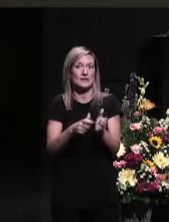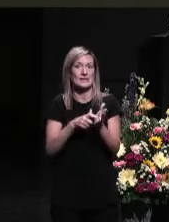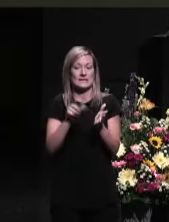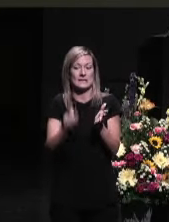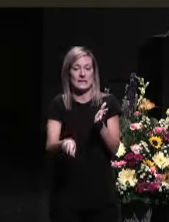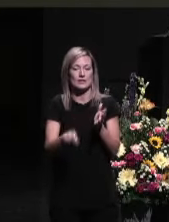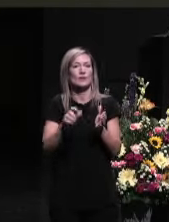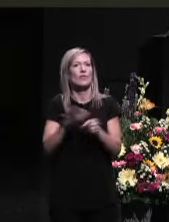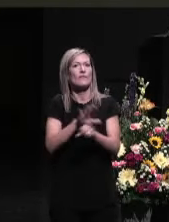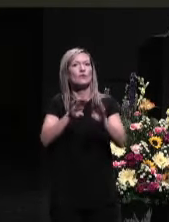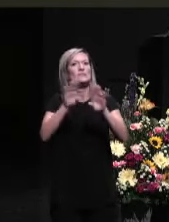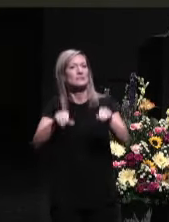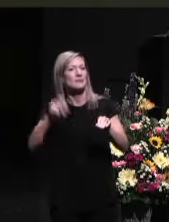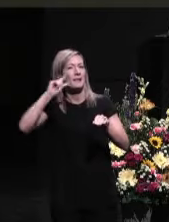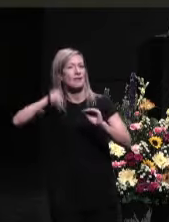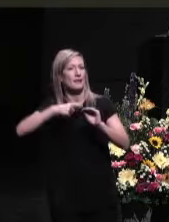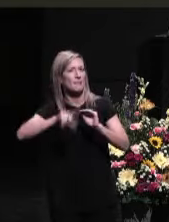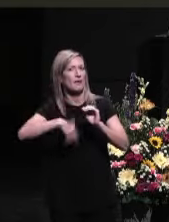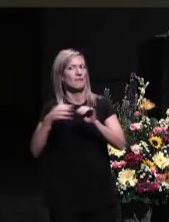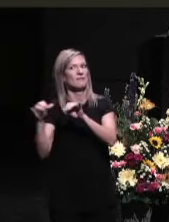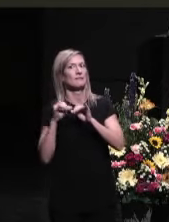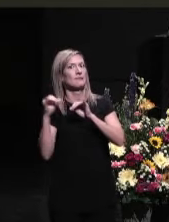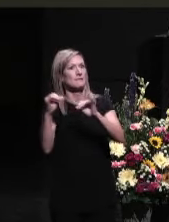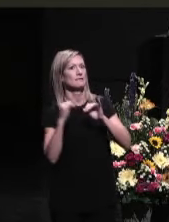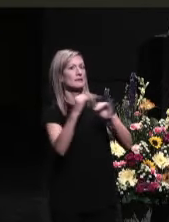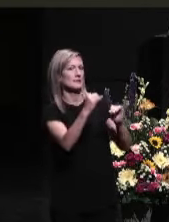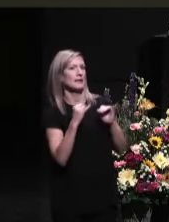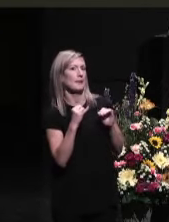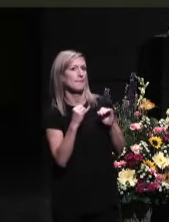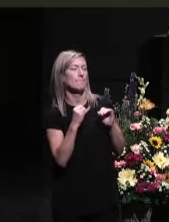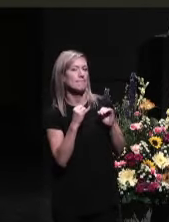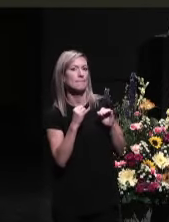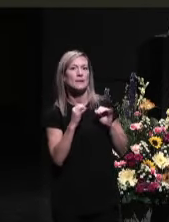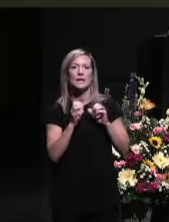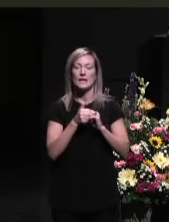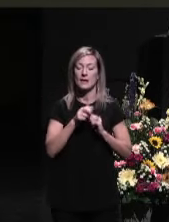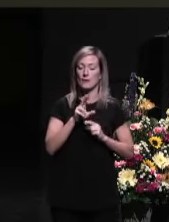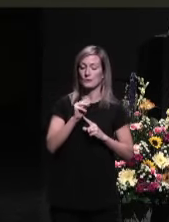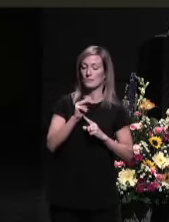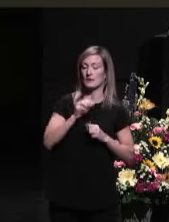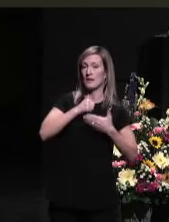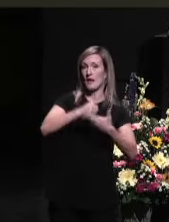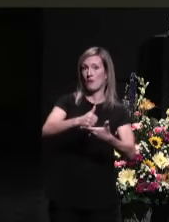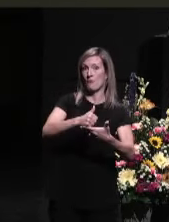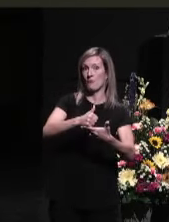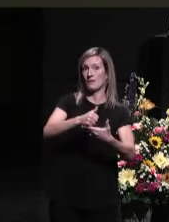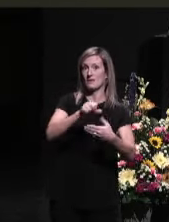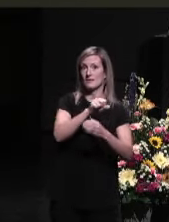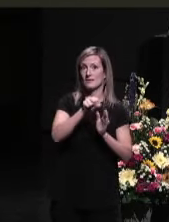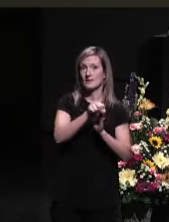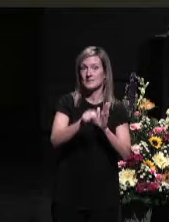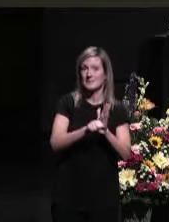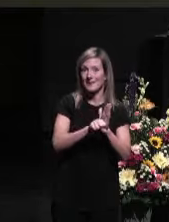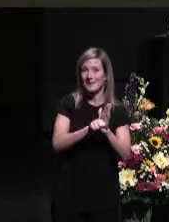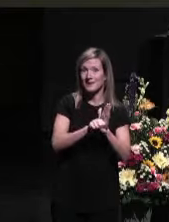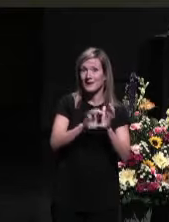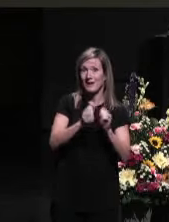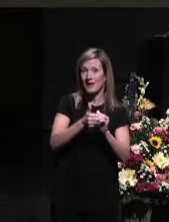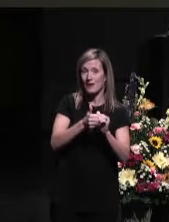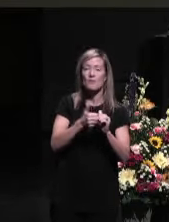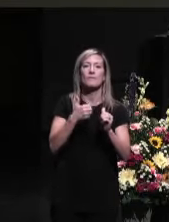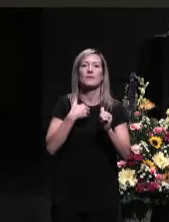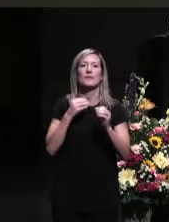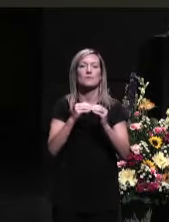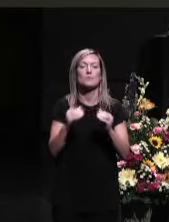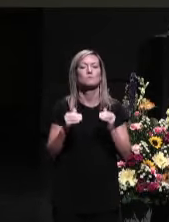also has to be thinking about those in significantly different ways. And how UWM can help the state is by having more